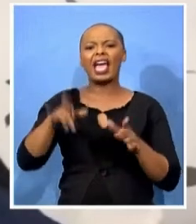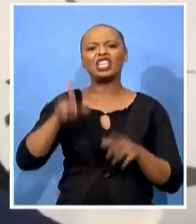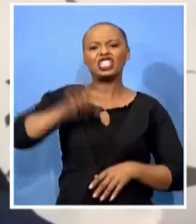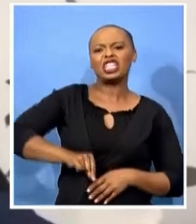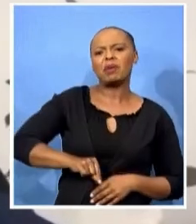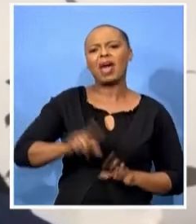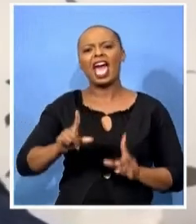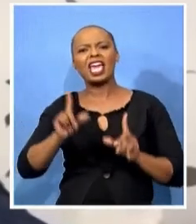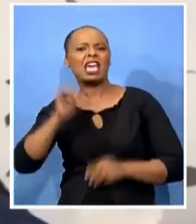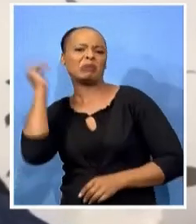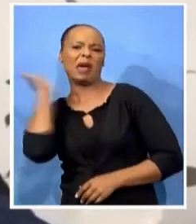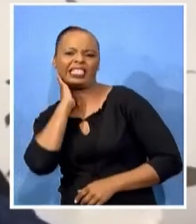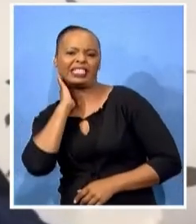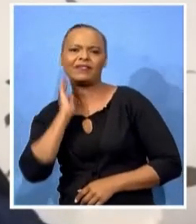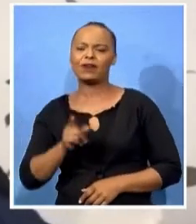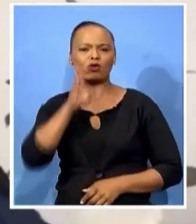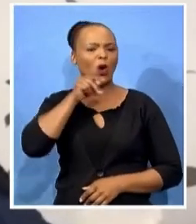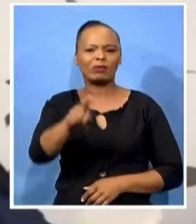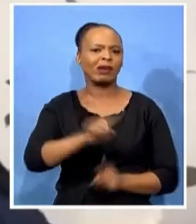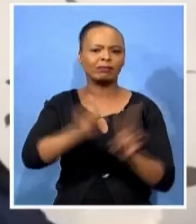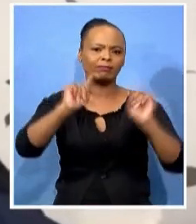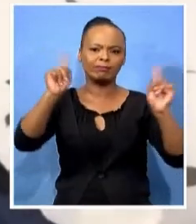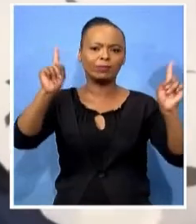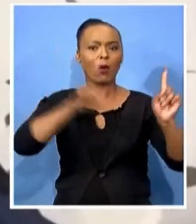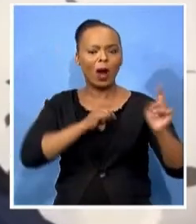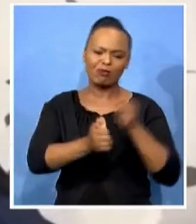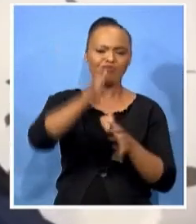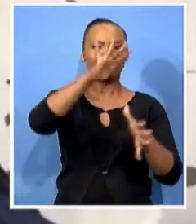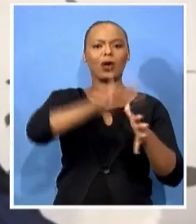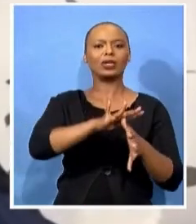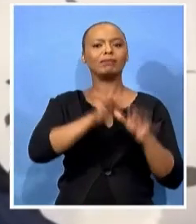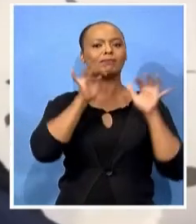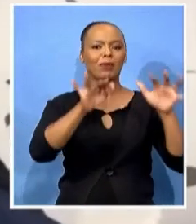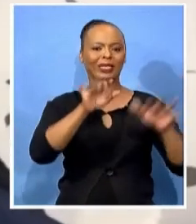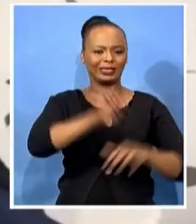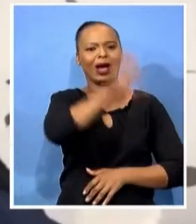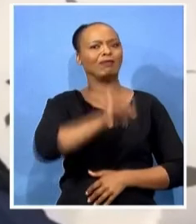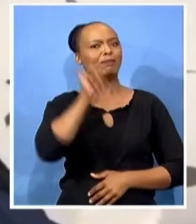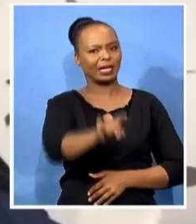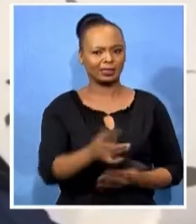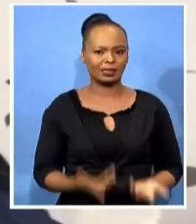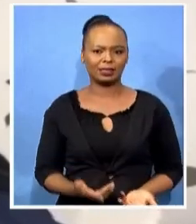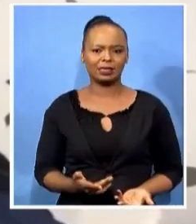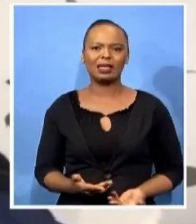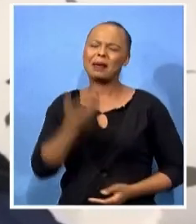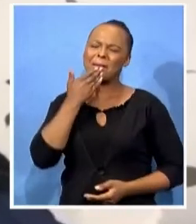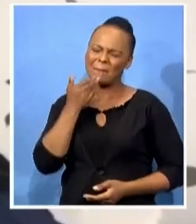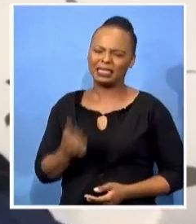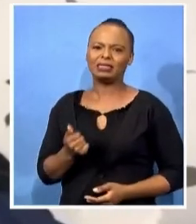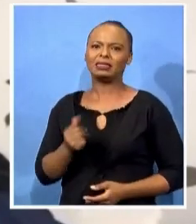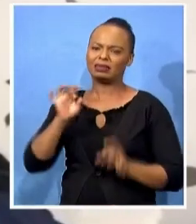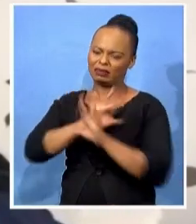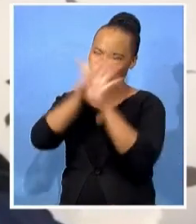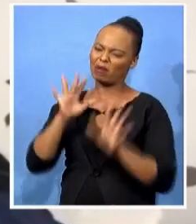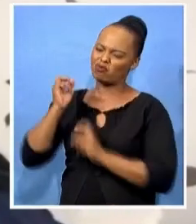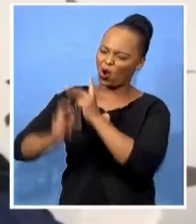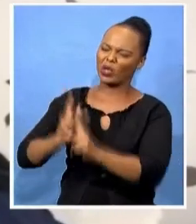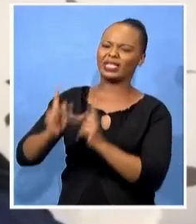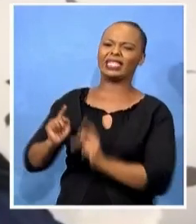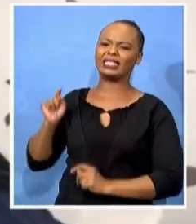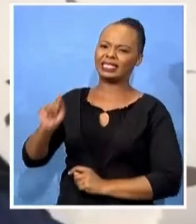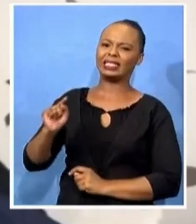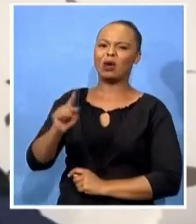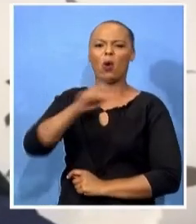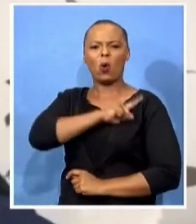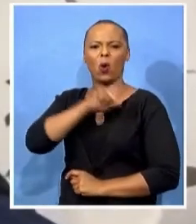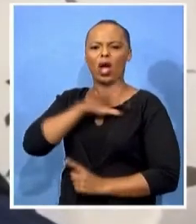South African government has. So if you can just make mention of that process and why certain ones have been